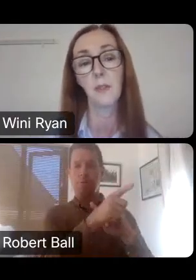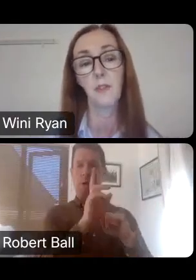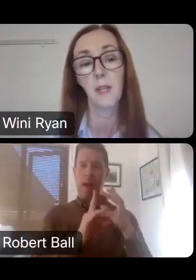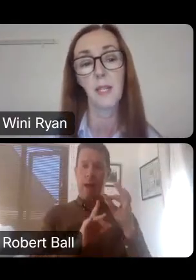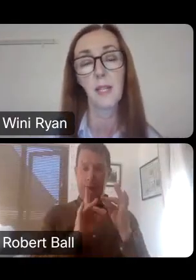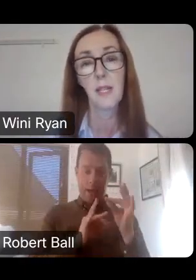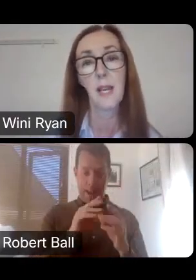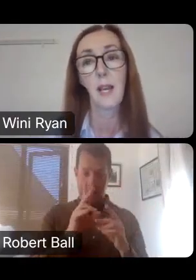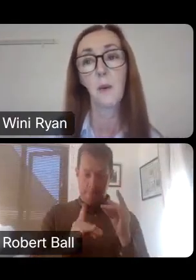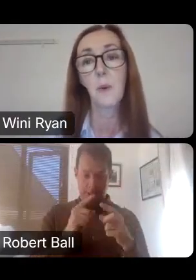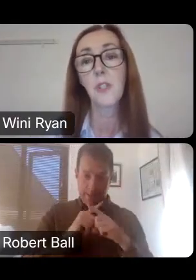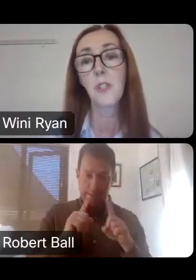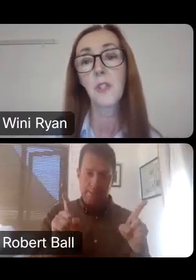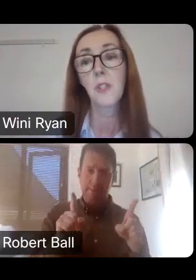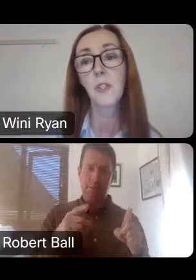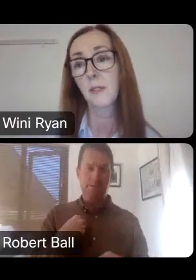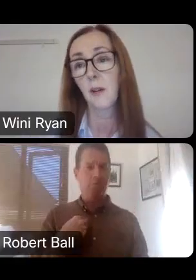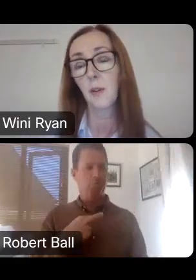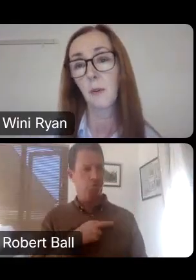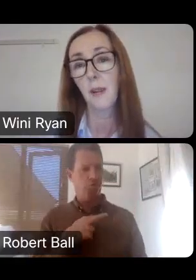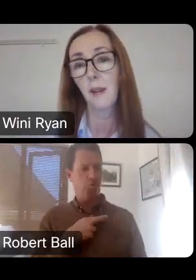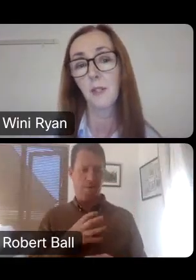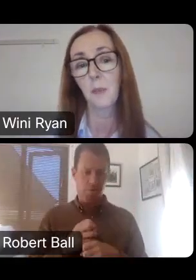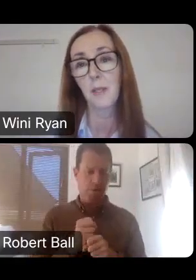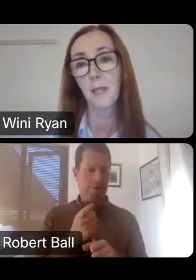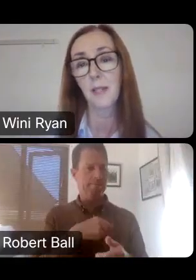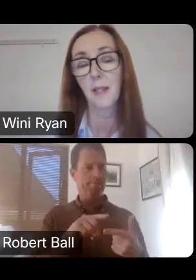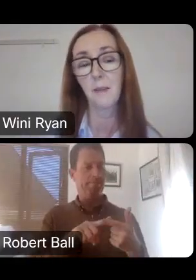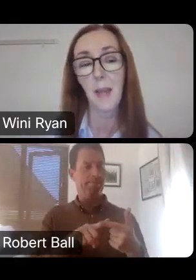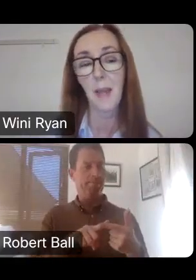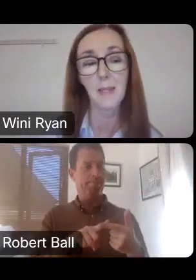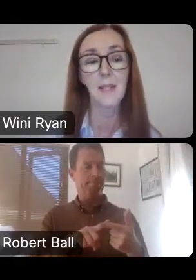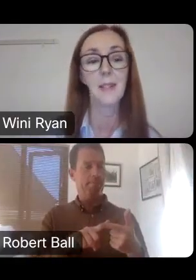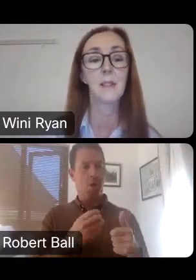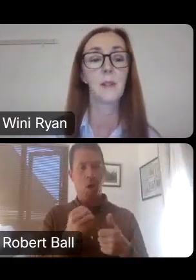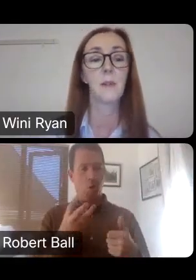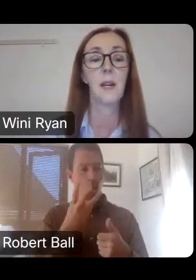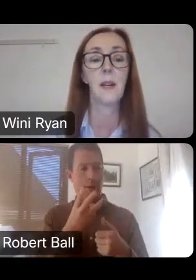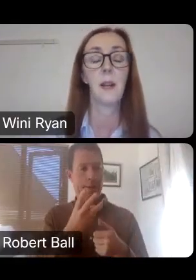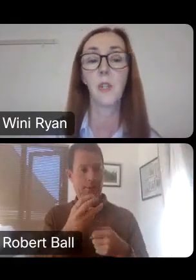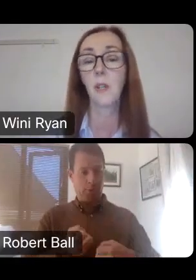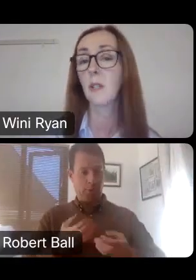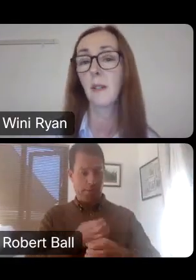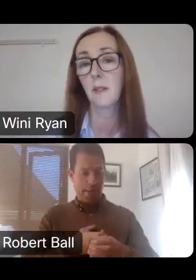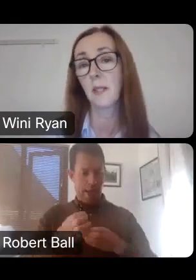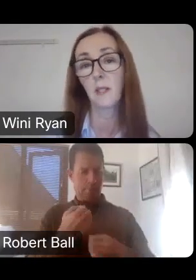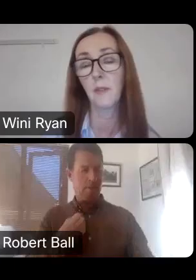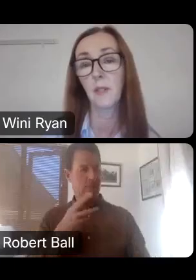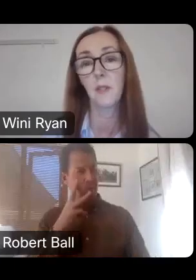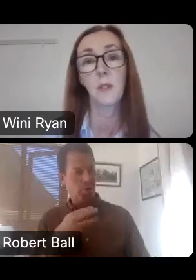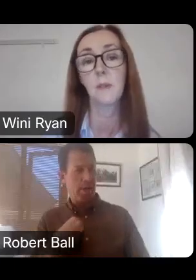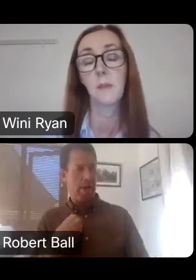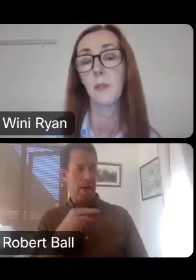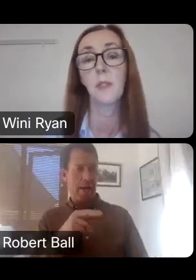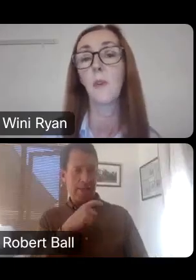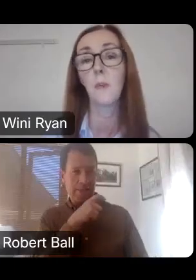incredibly frustrating. Wish statements is another way of expressing empathy. So I wish I could tell you something different.